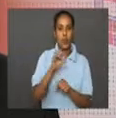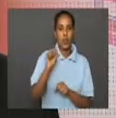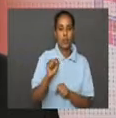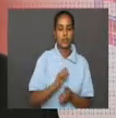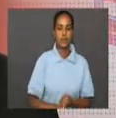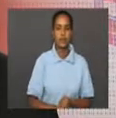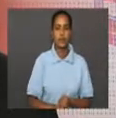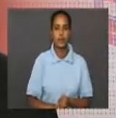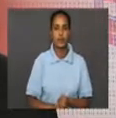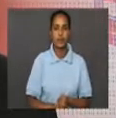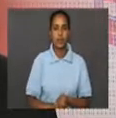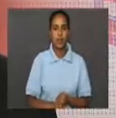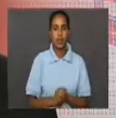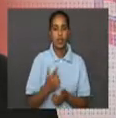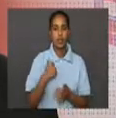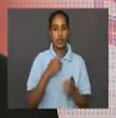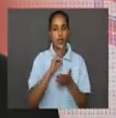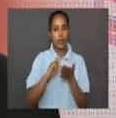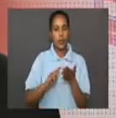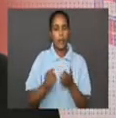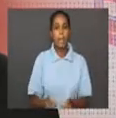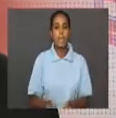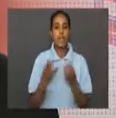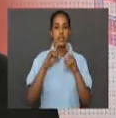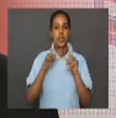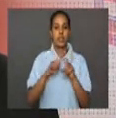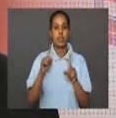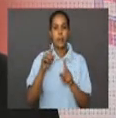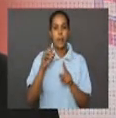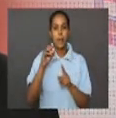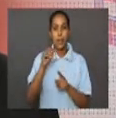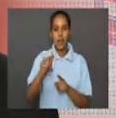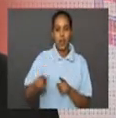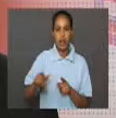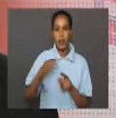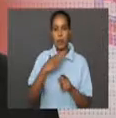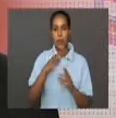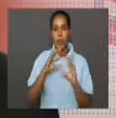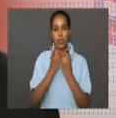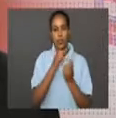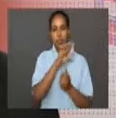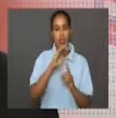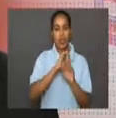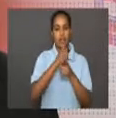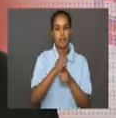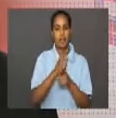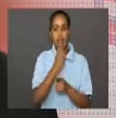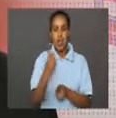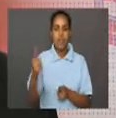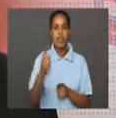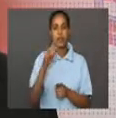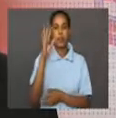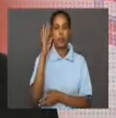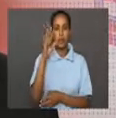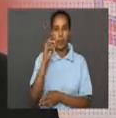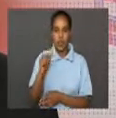cellulose. You may have listed many different plants as part of your answer. Every